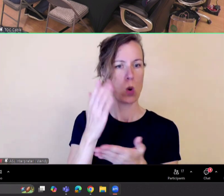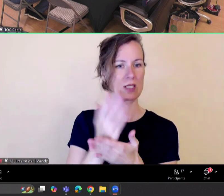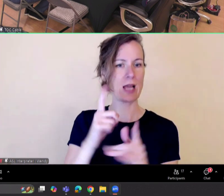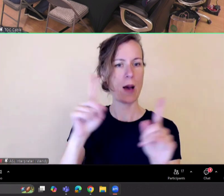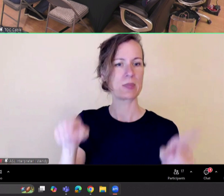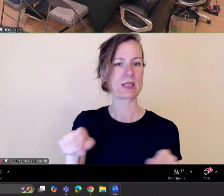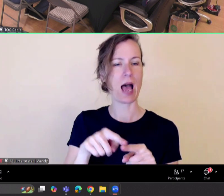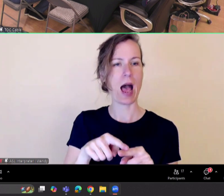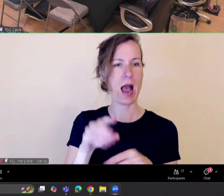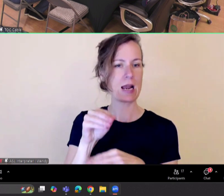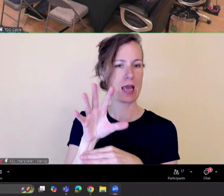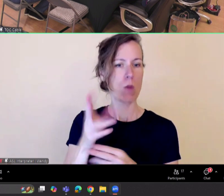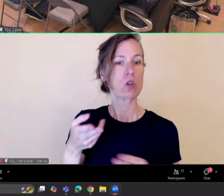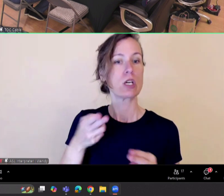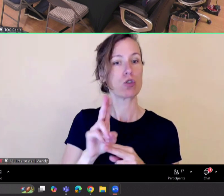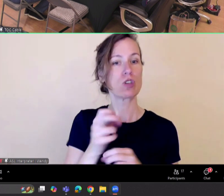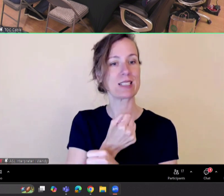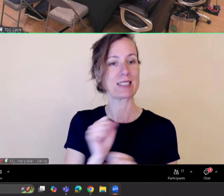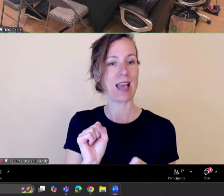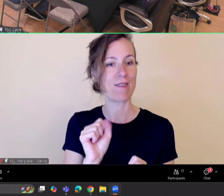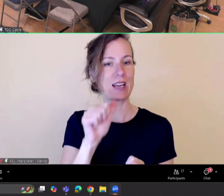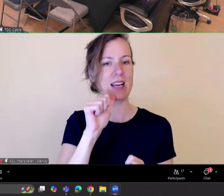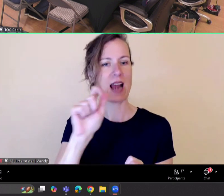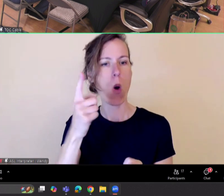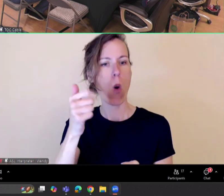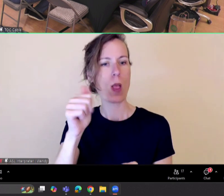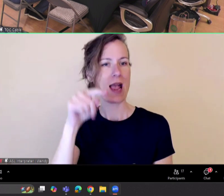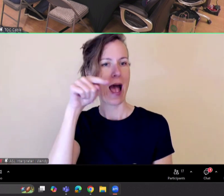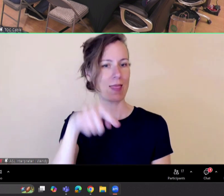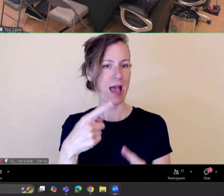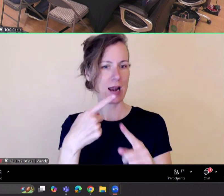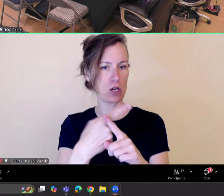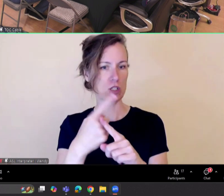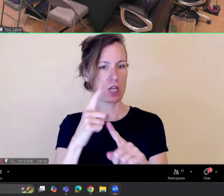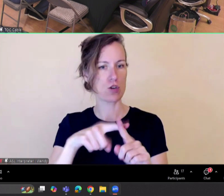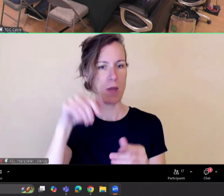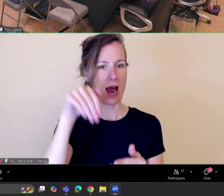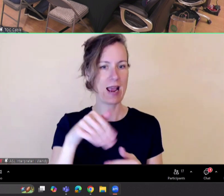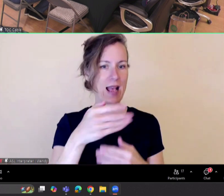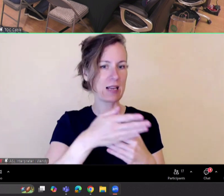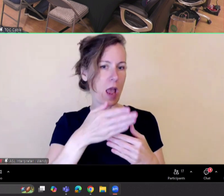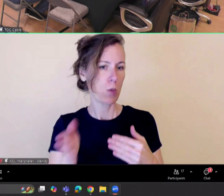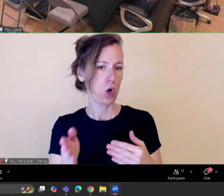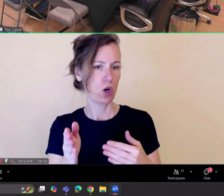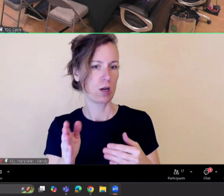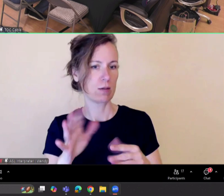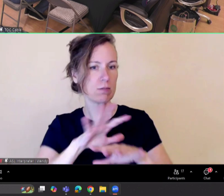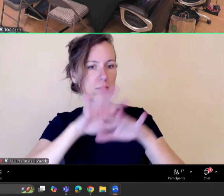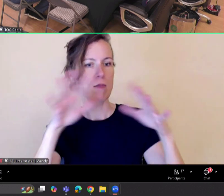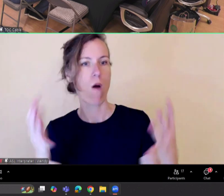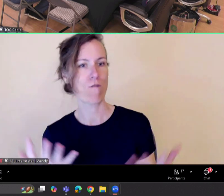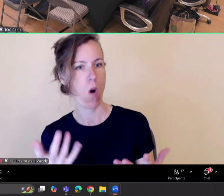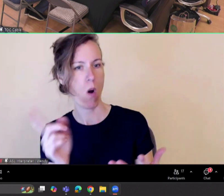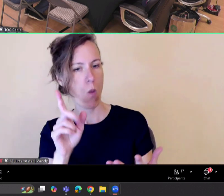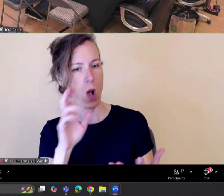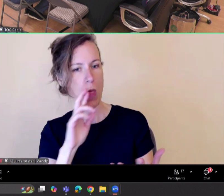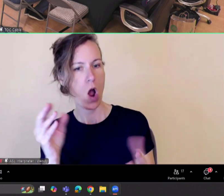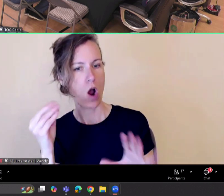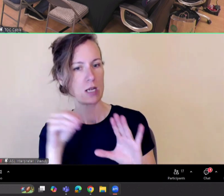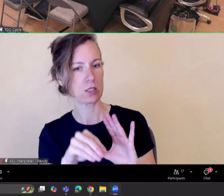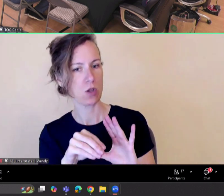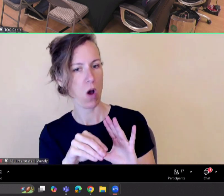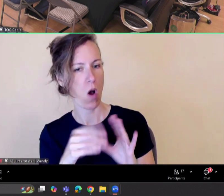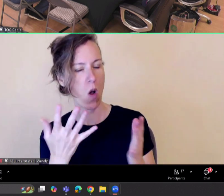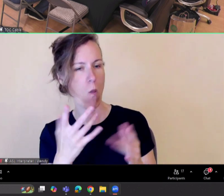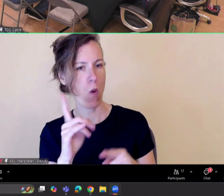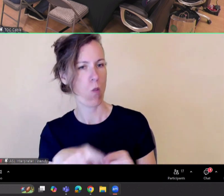whole where they are installed? So what are the stats there? Where is the data that shows that it's actually going to make a difference in